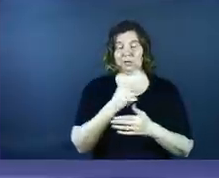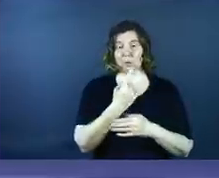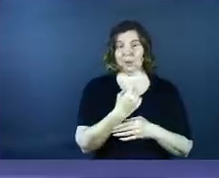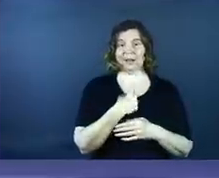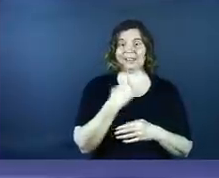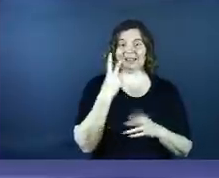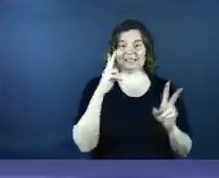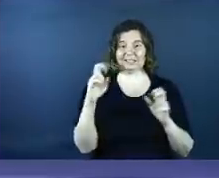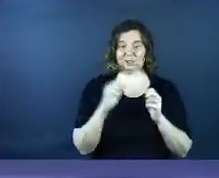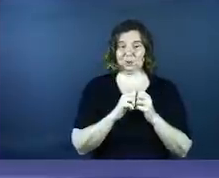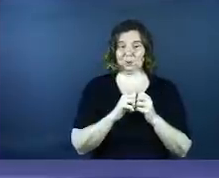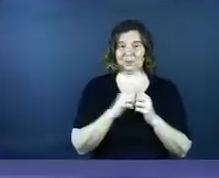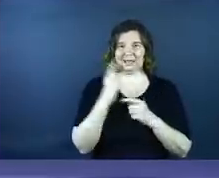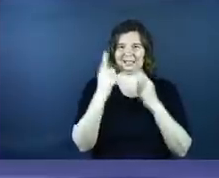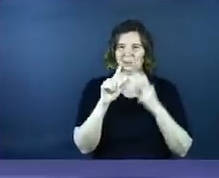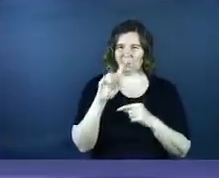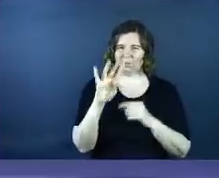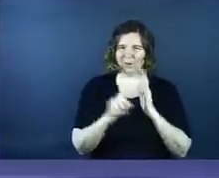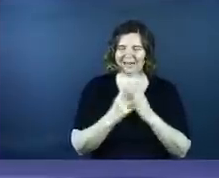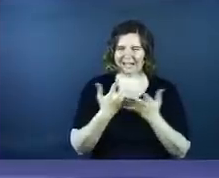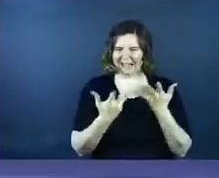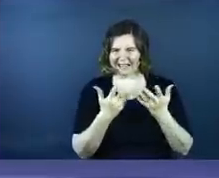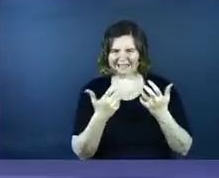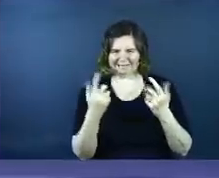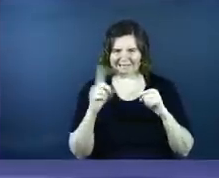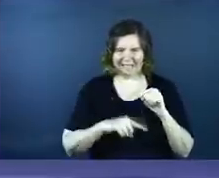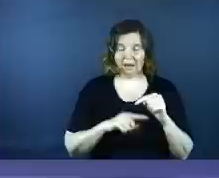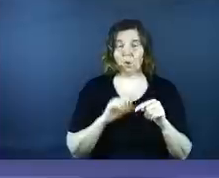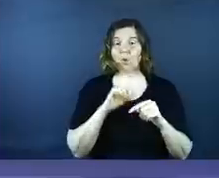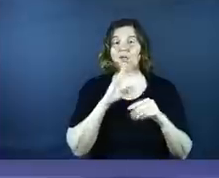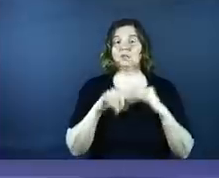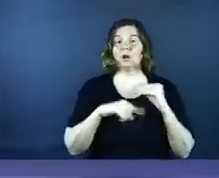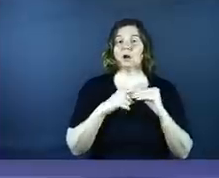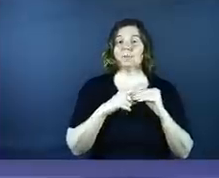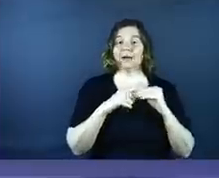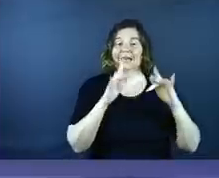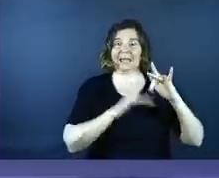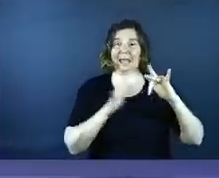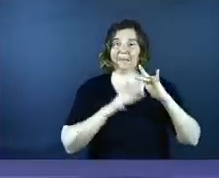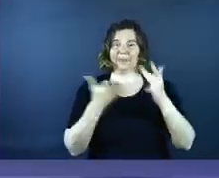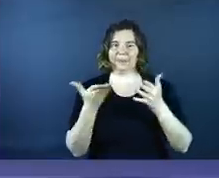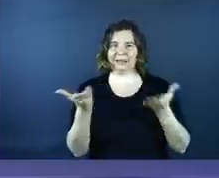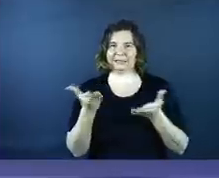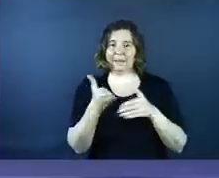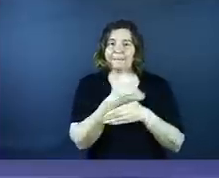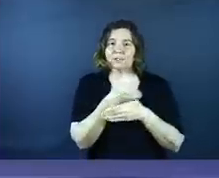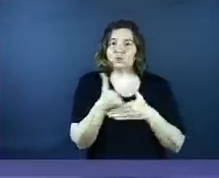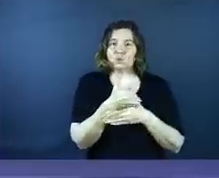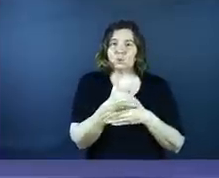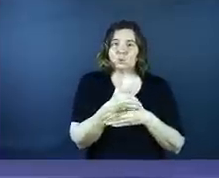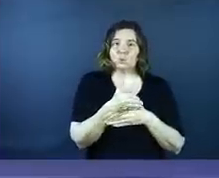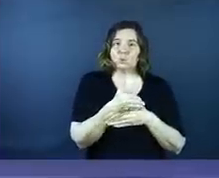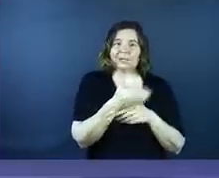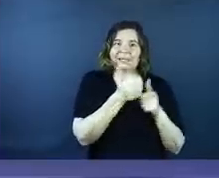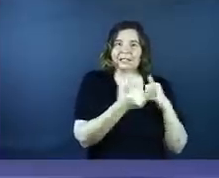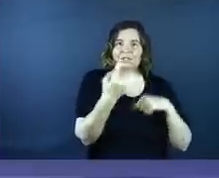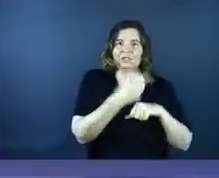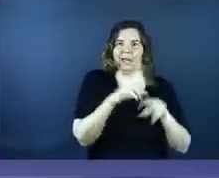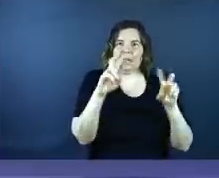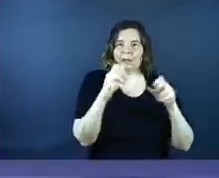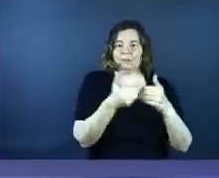see issues with considering it a 24-hour day. Or they talk about gaps that might exist between the 24-hour